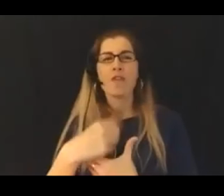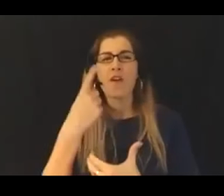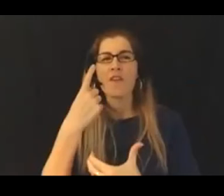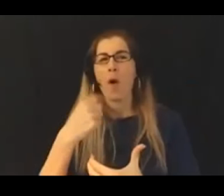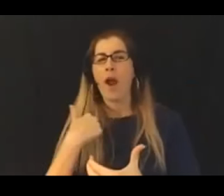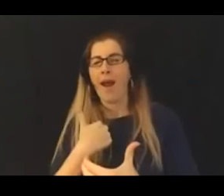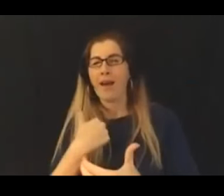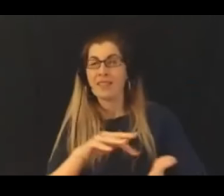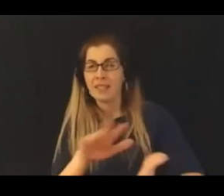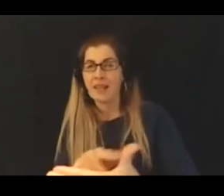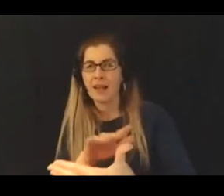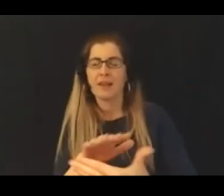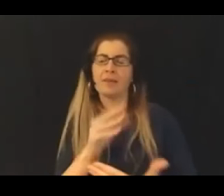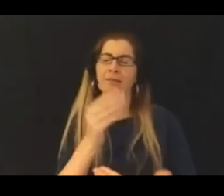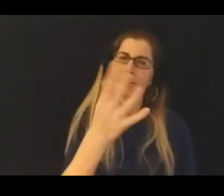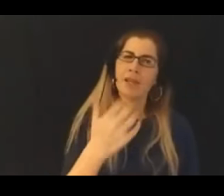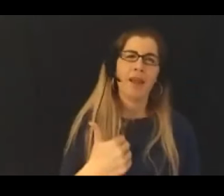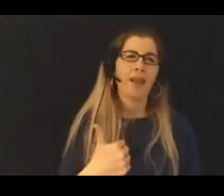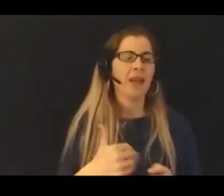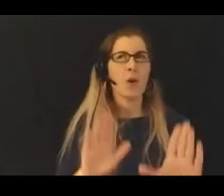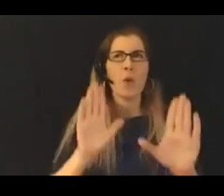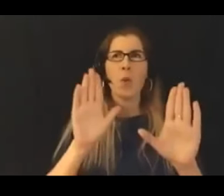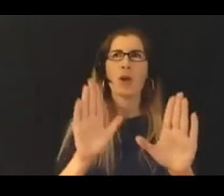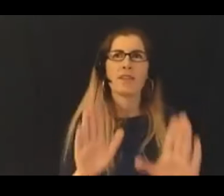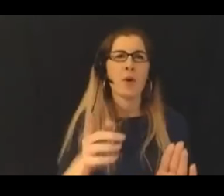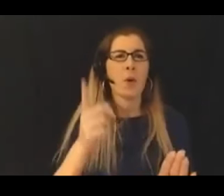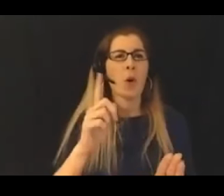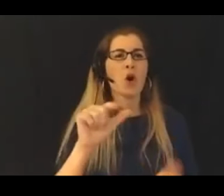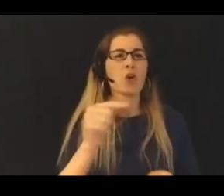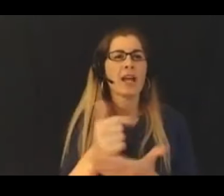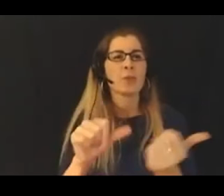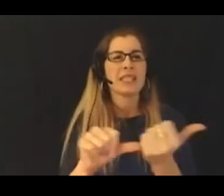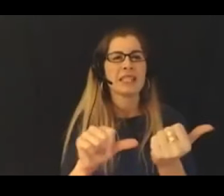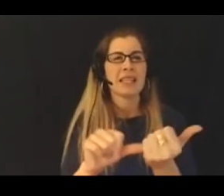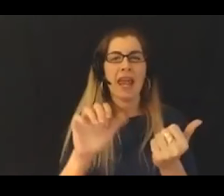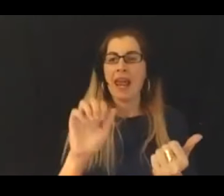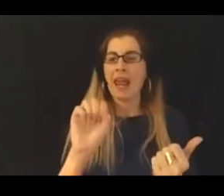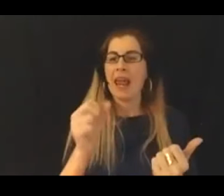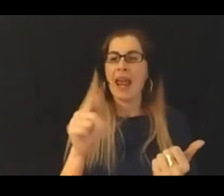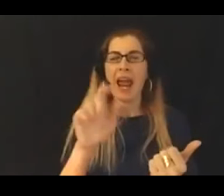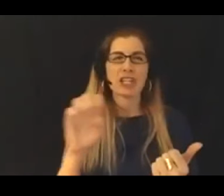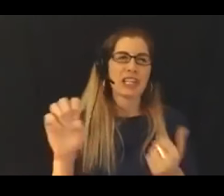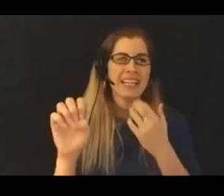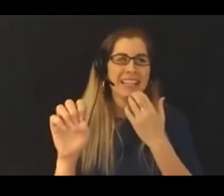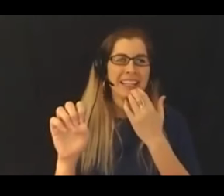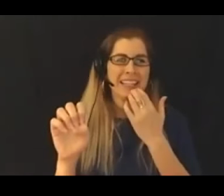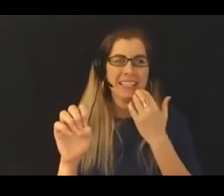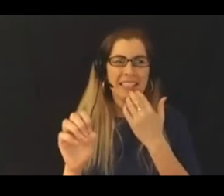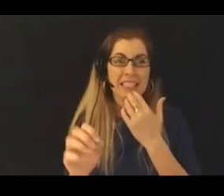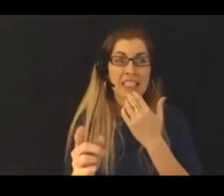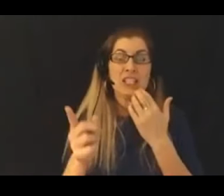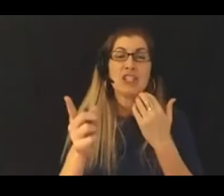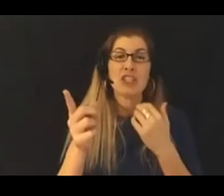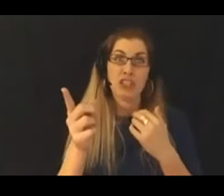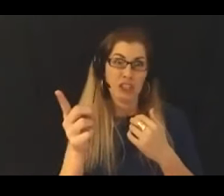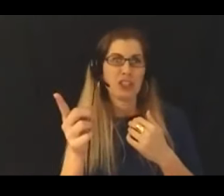we had a wonderful research assistant, graduate assistant named Ashley Humphreys, and she is actually going to be turning this